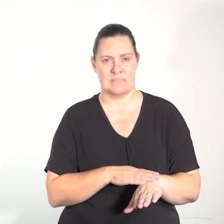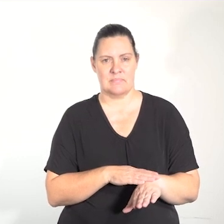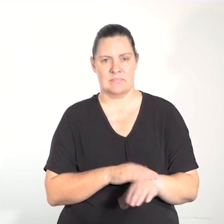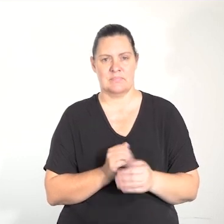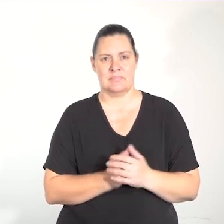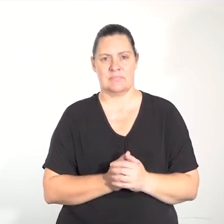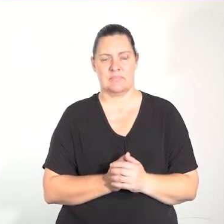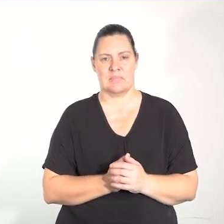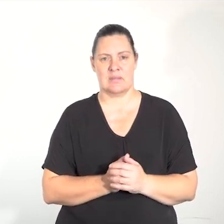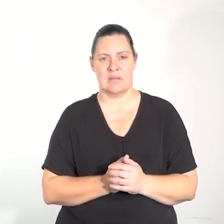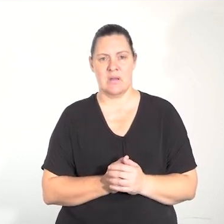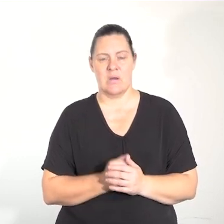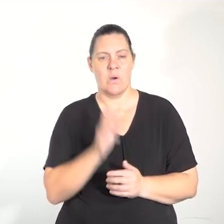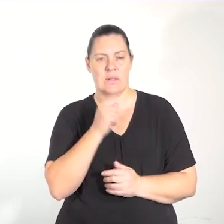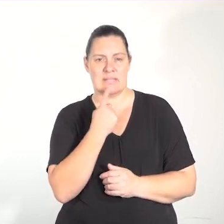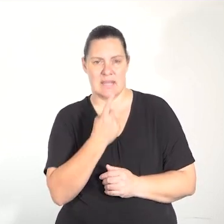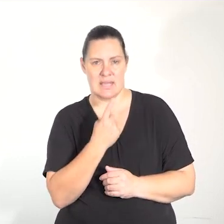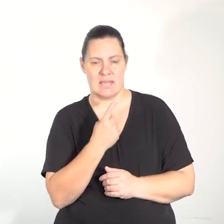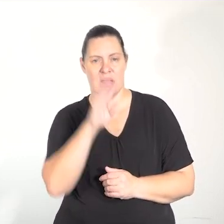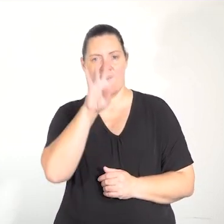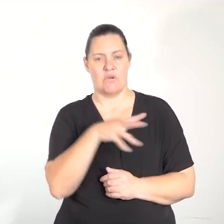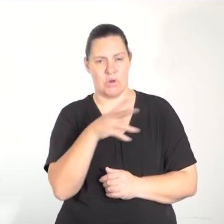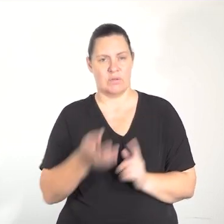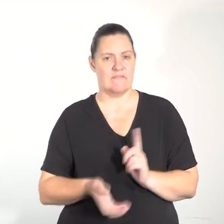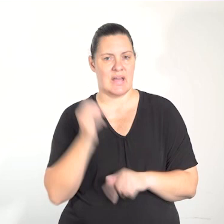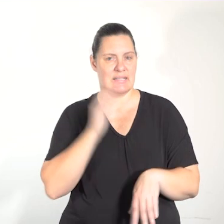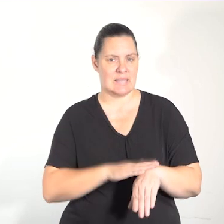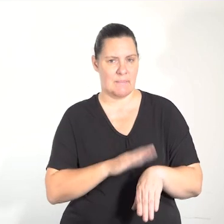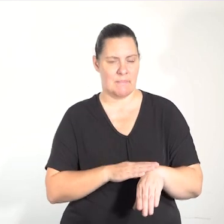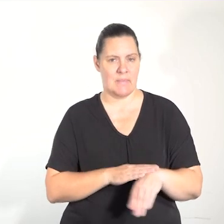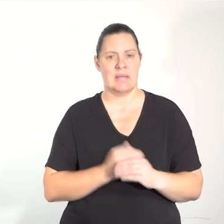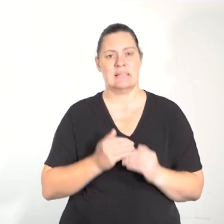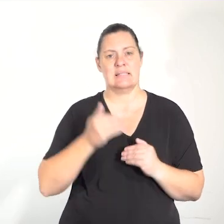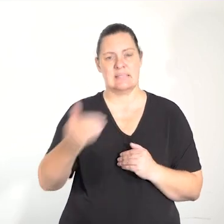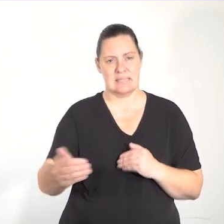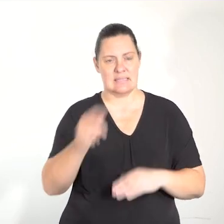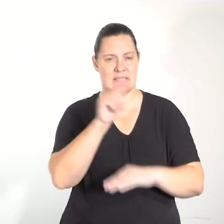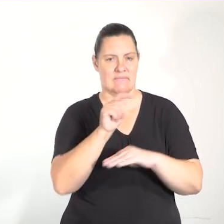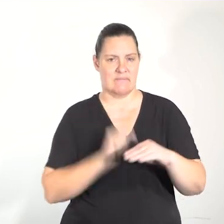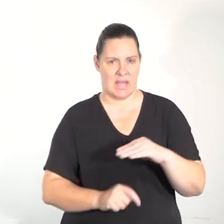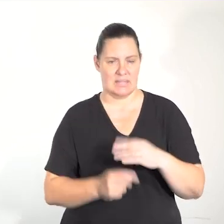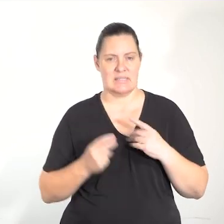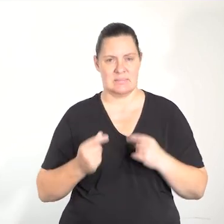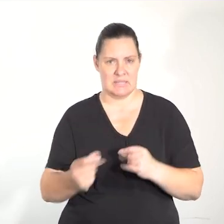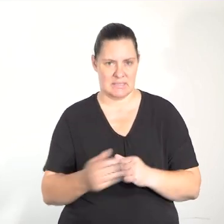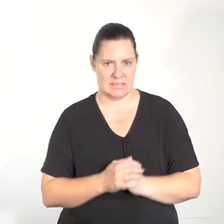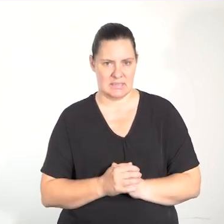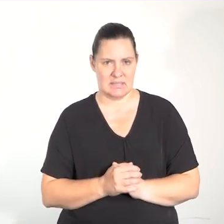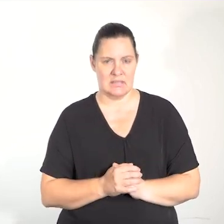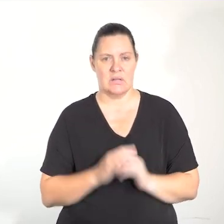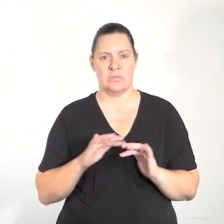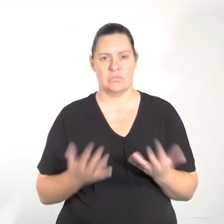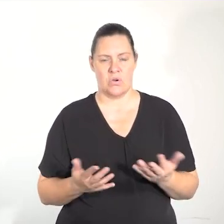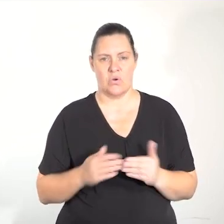that is over here, then we are going to say that the formula to find time is distance divided by speed.